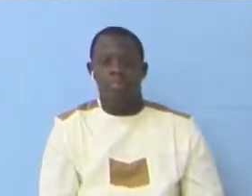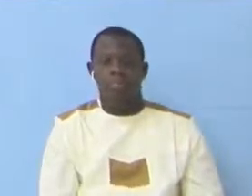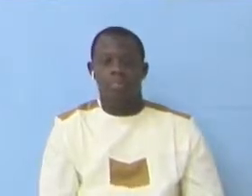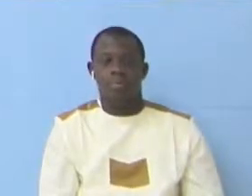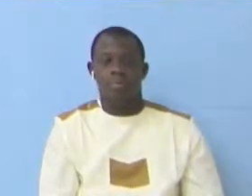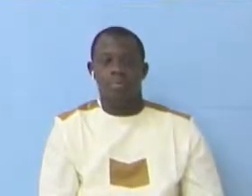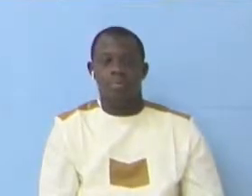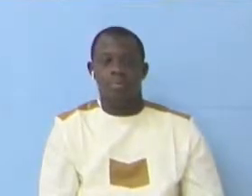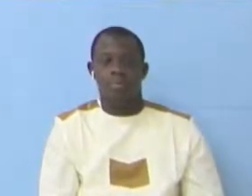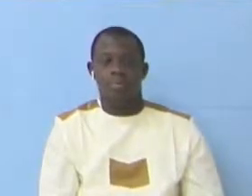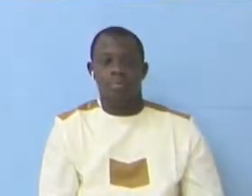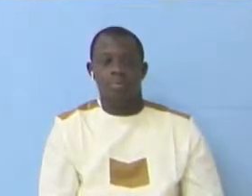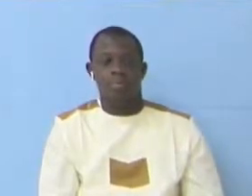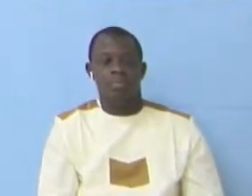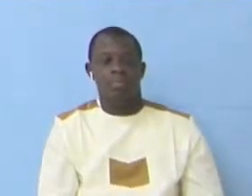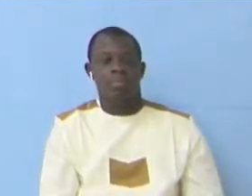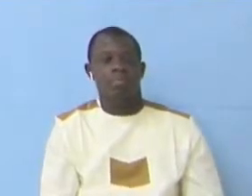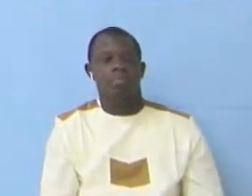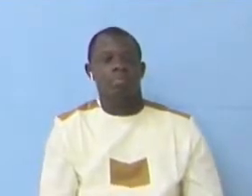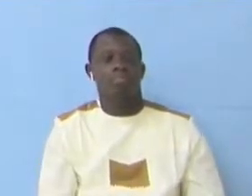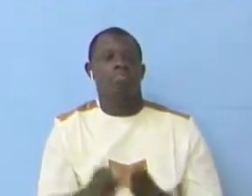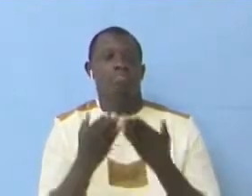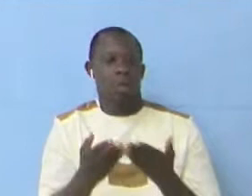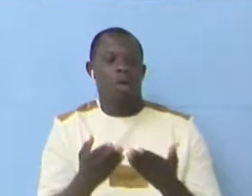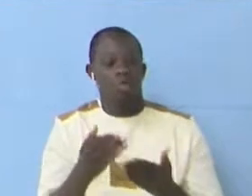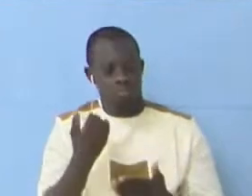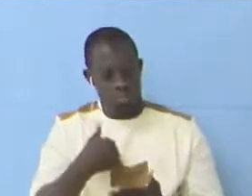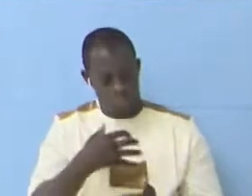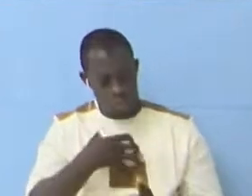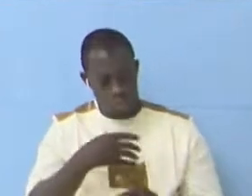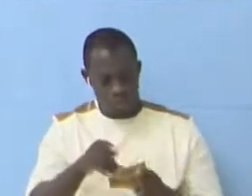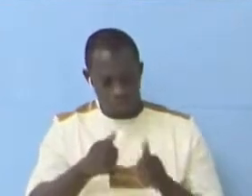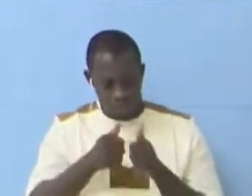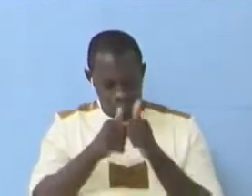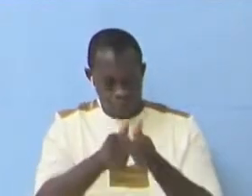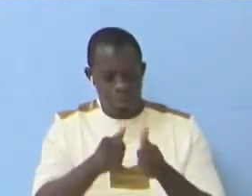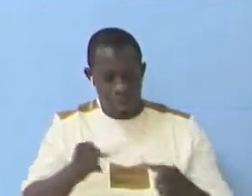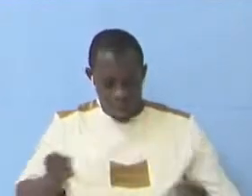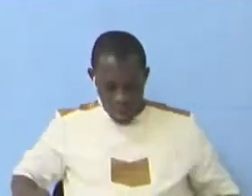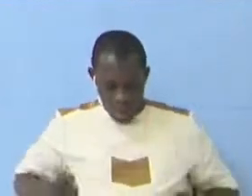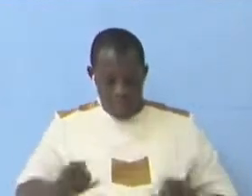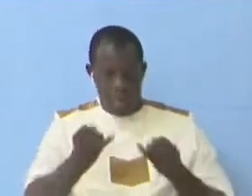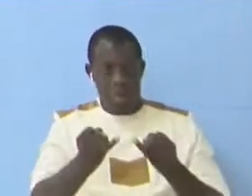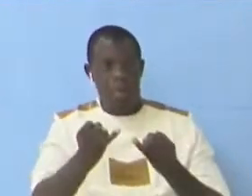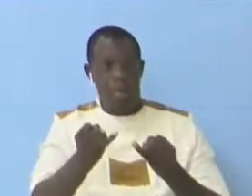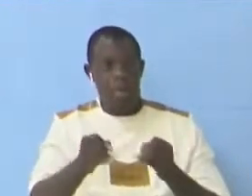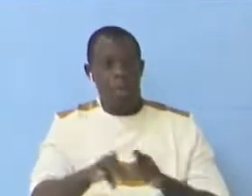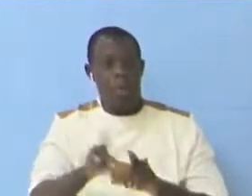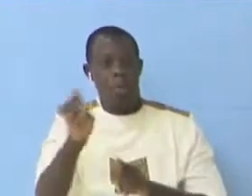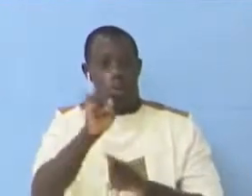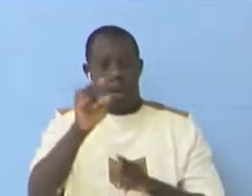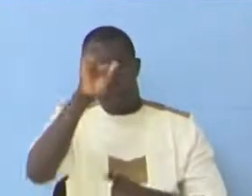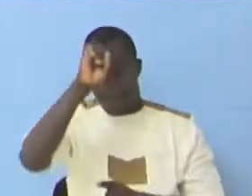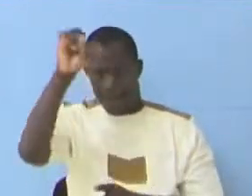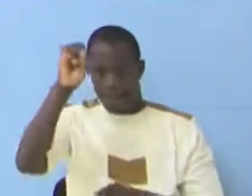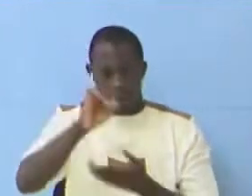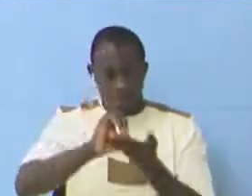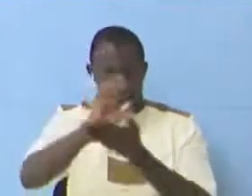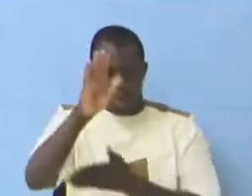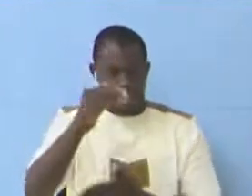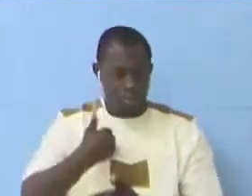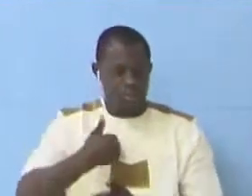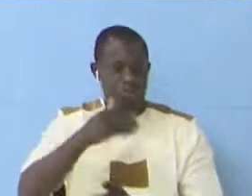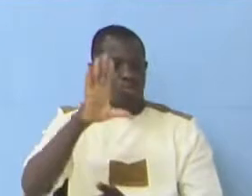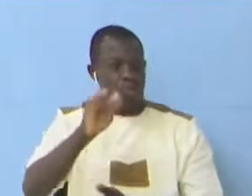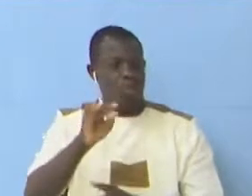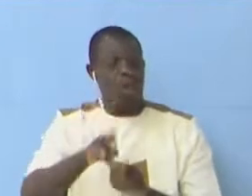In implementing the directives of the president, the